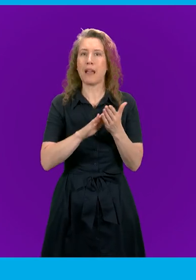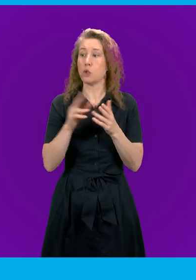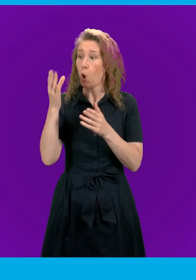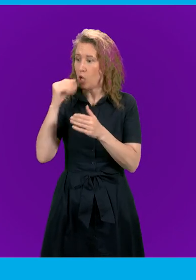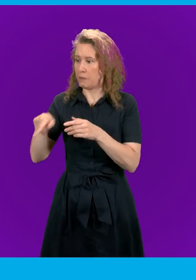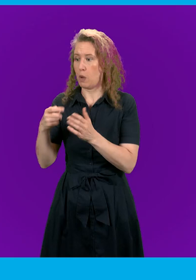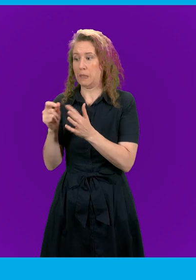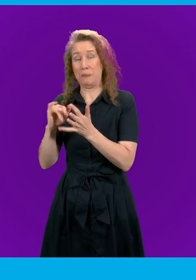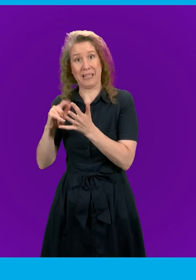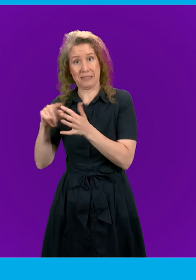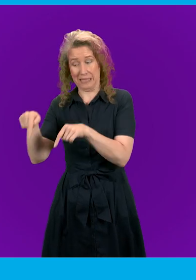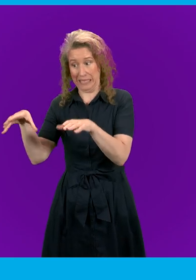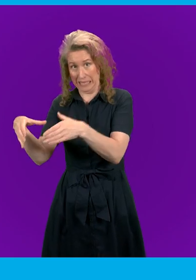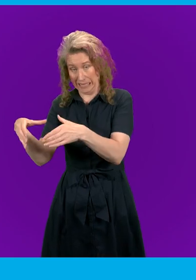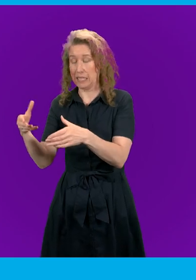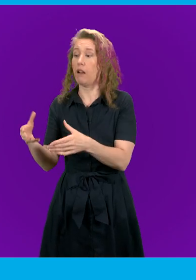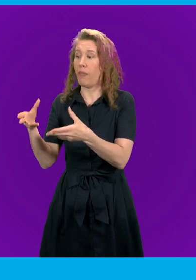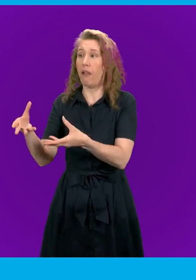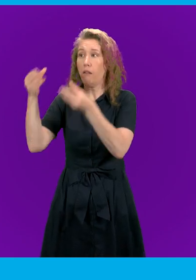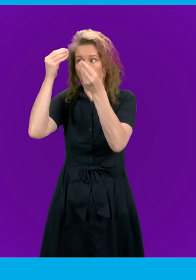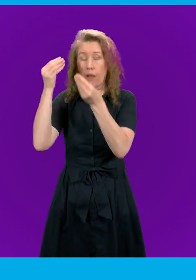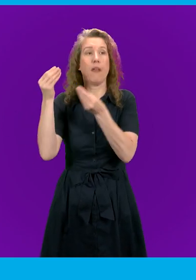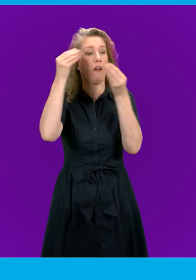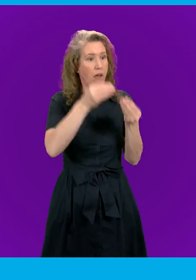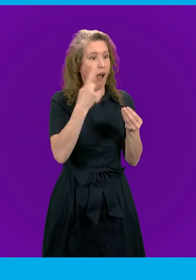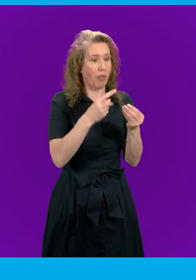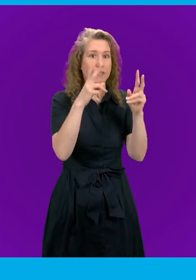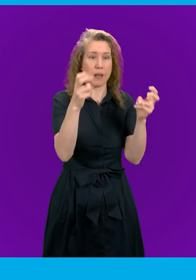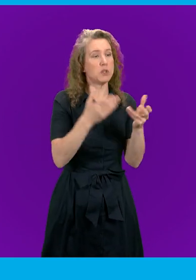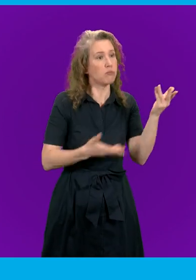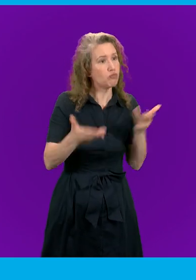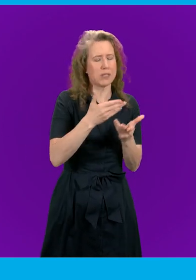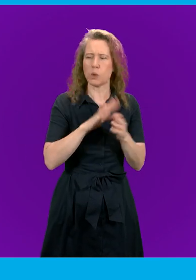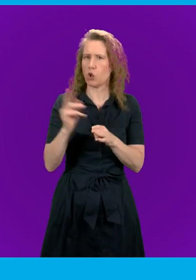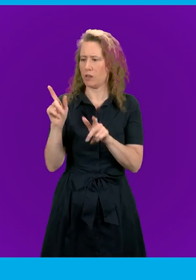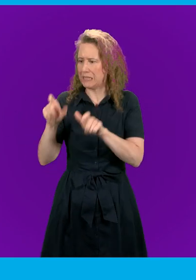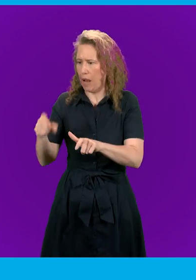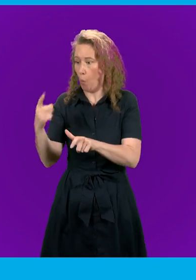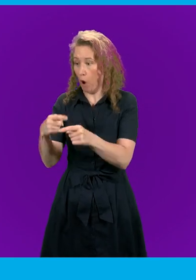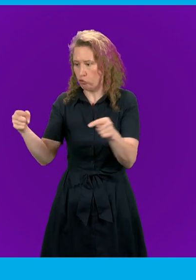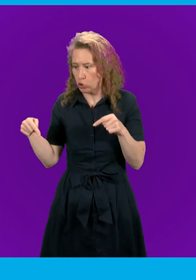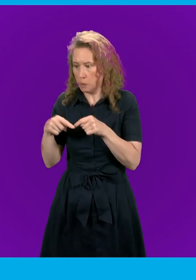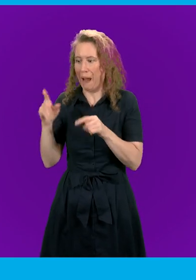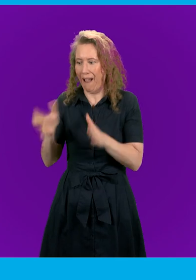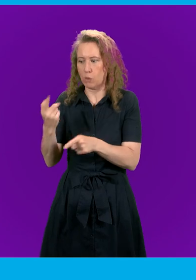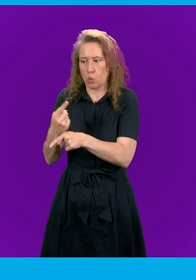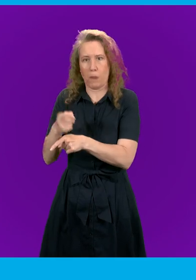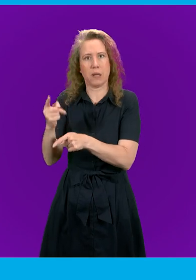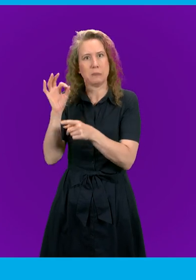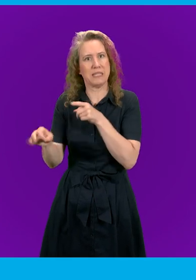conversation instead of keeping it in a one confined space where you have to talk about it in a certain